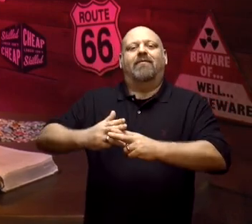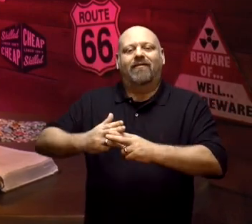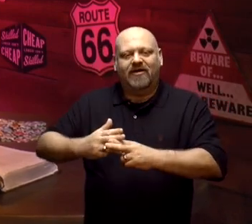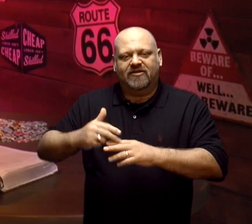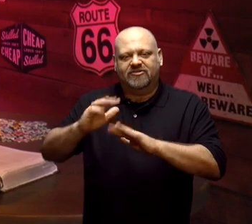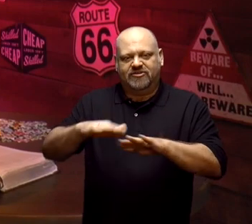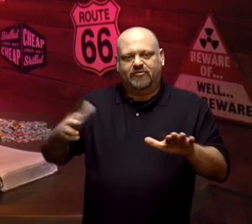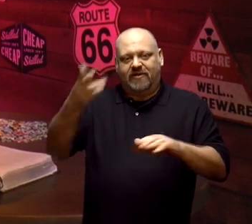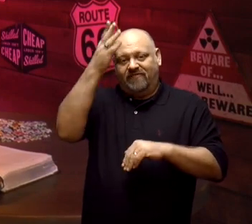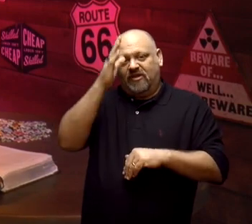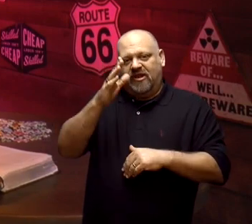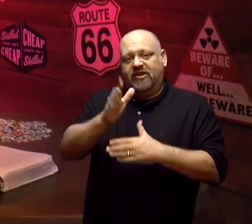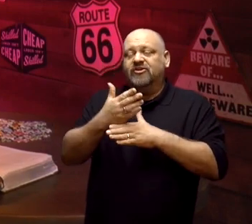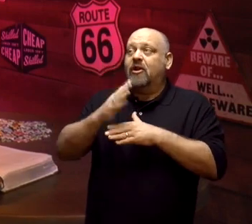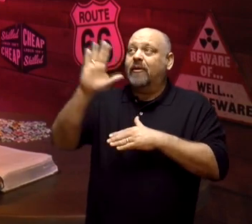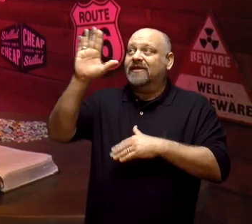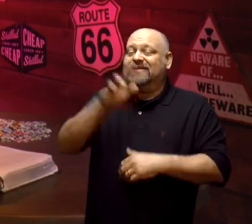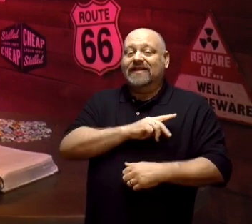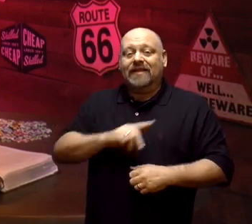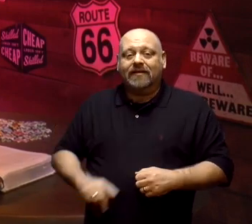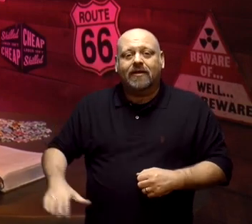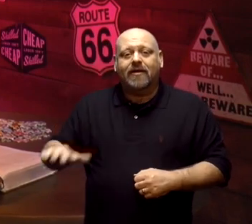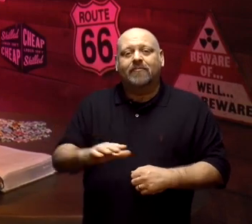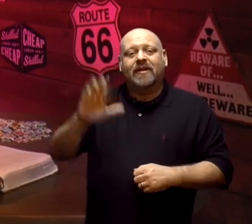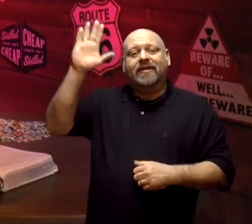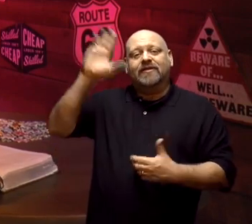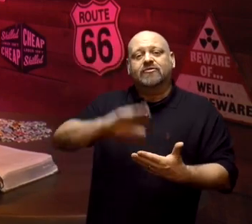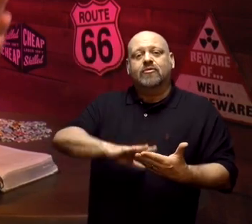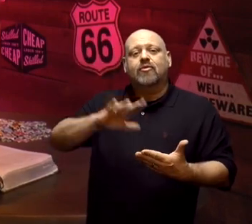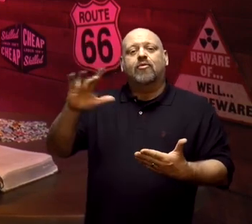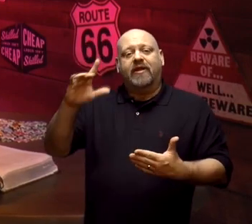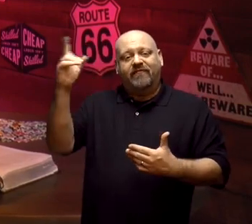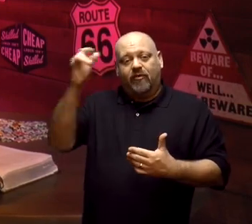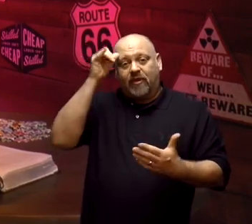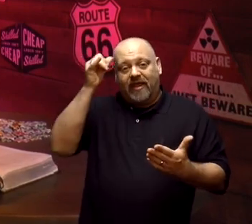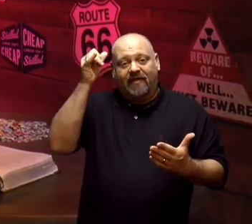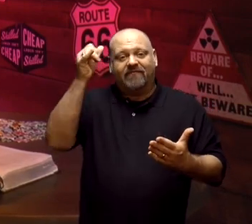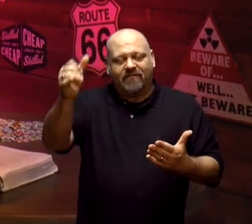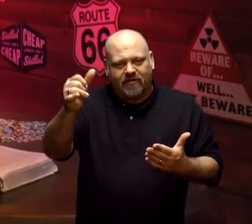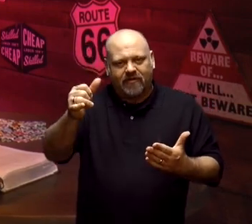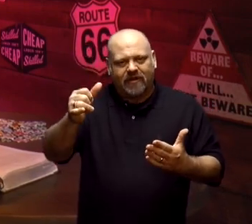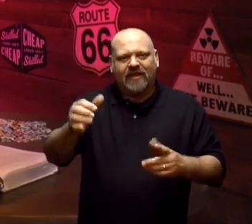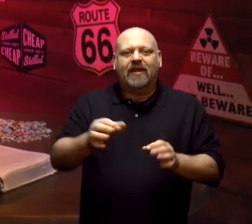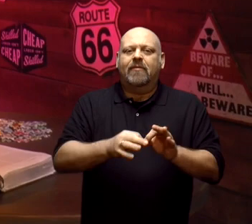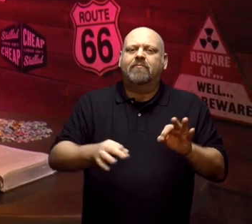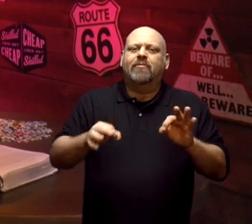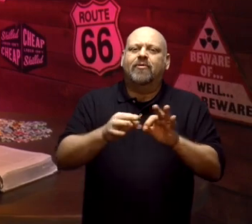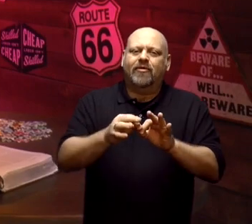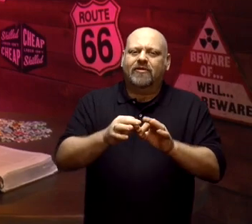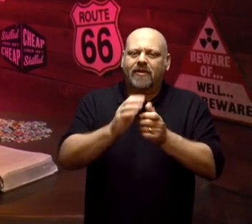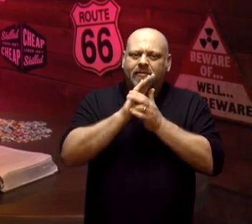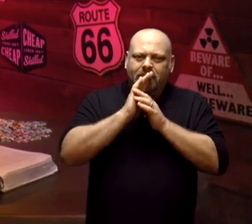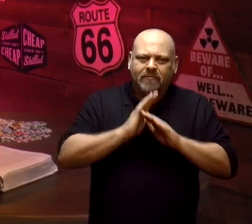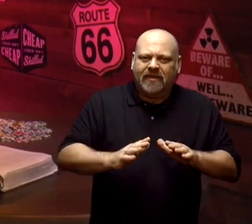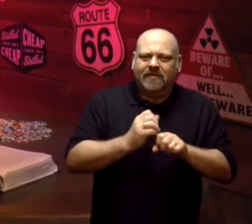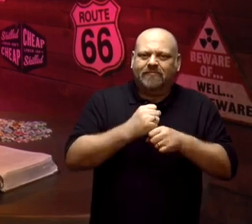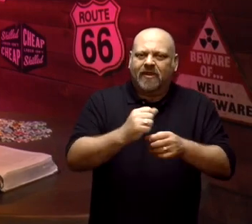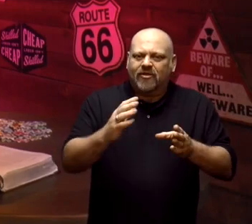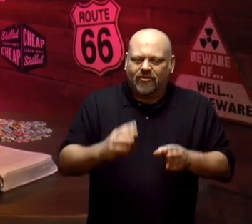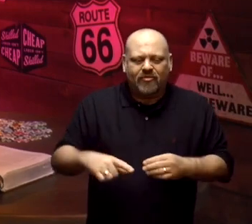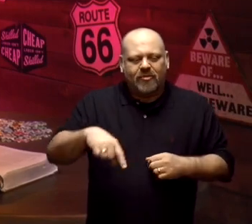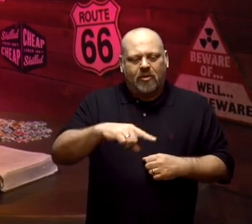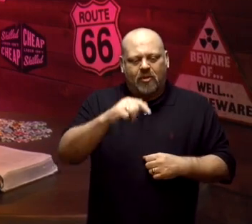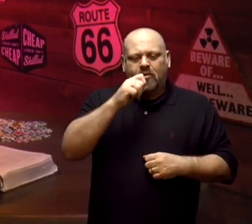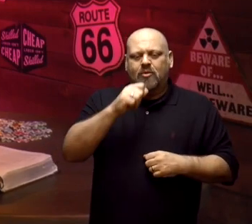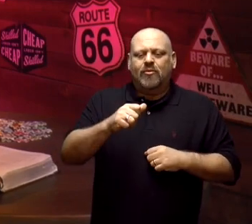God, to share in His kingdom and His glory forever. It's significant that peacemakers are the ones who bear